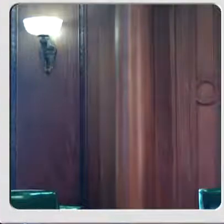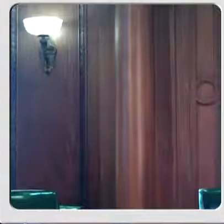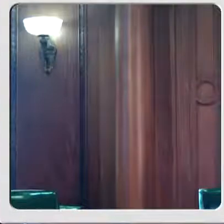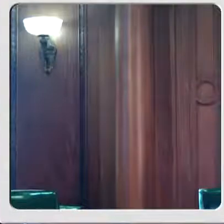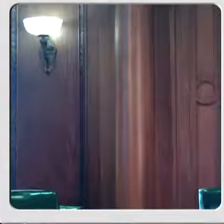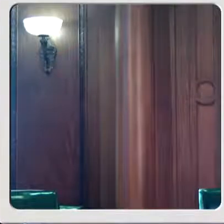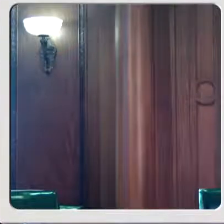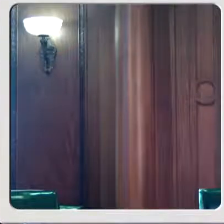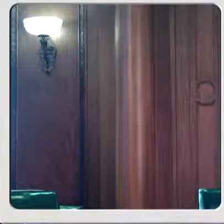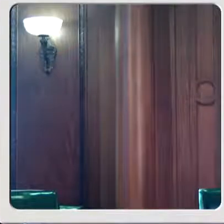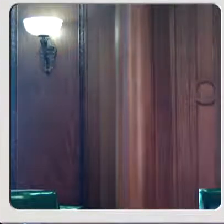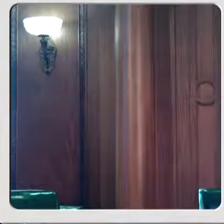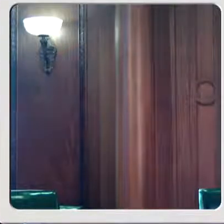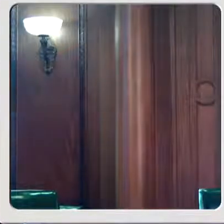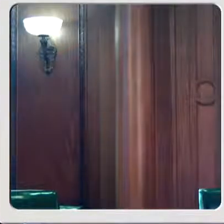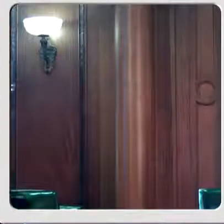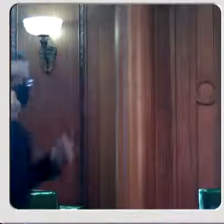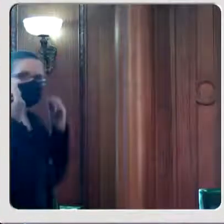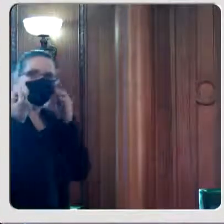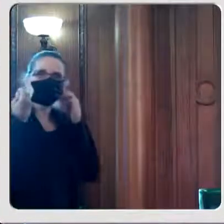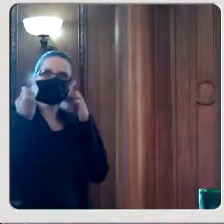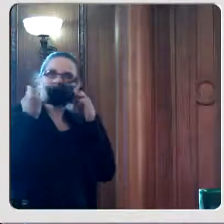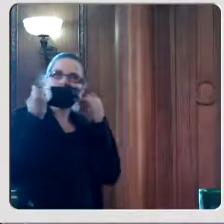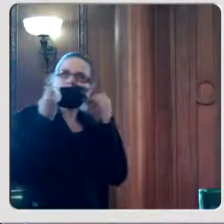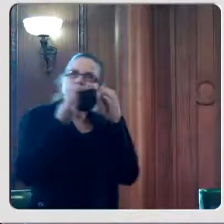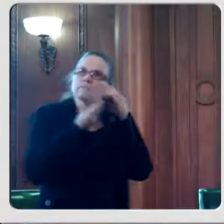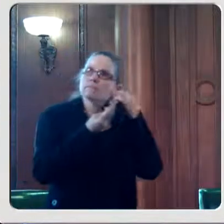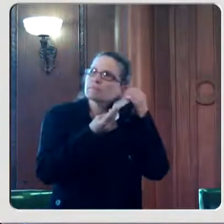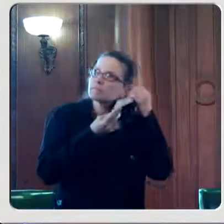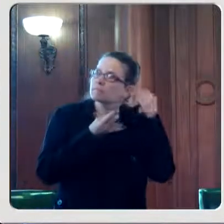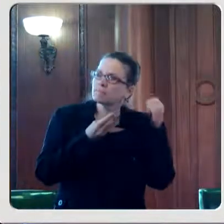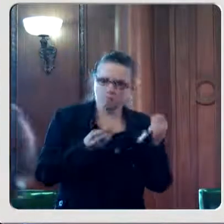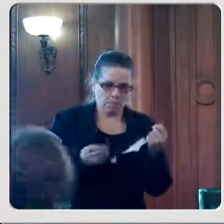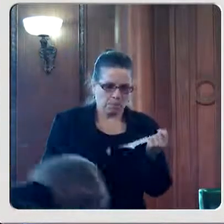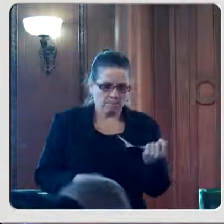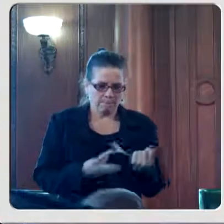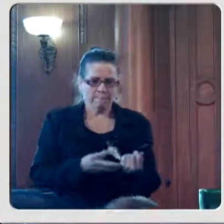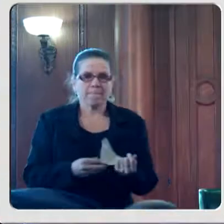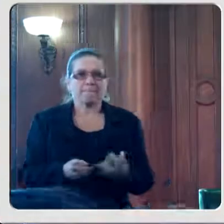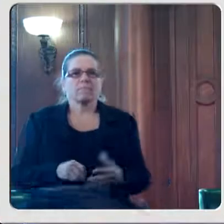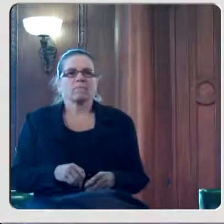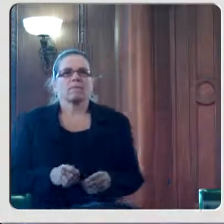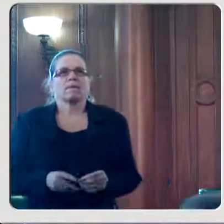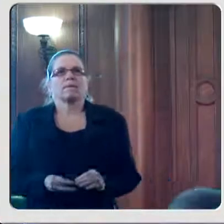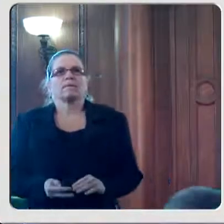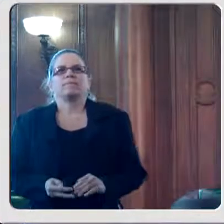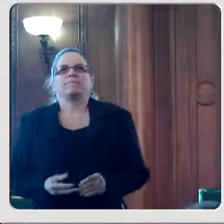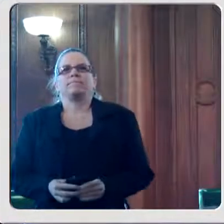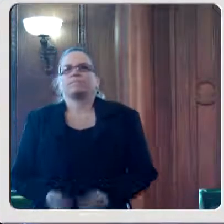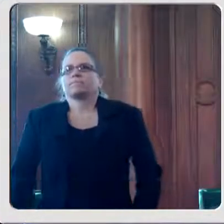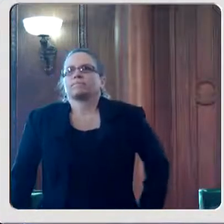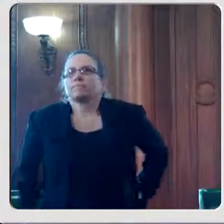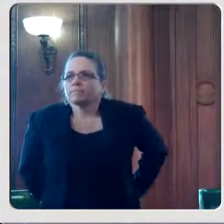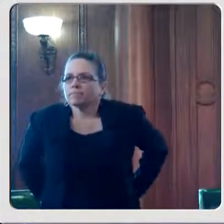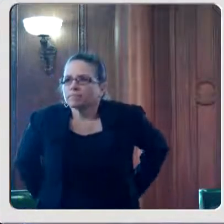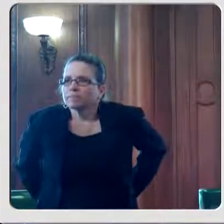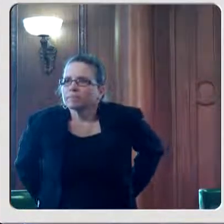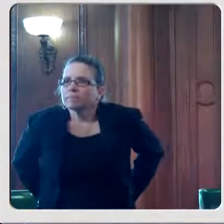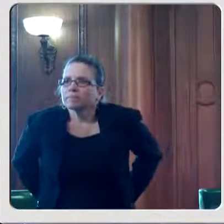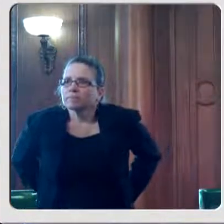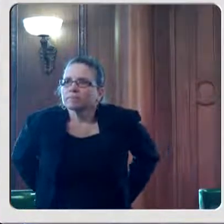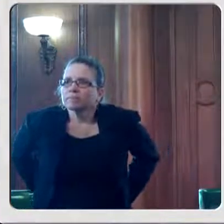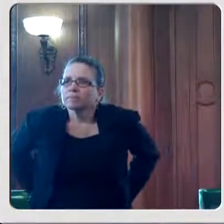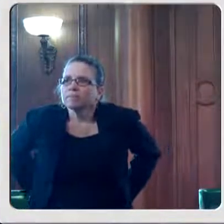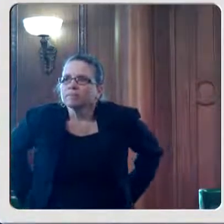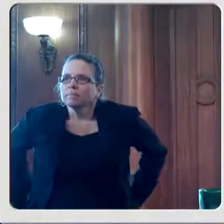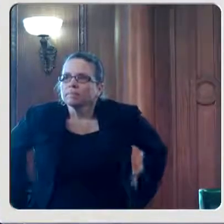We'll now get our weekly update from the Commissioner of Health and Human Services, Helen Carlton-Harris.